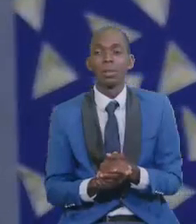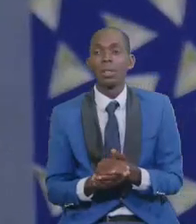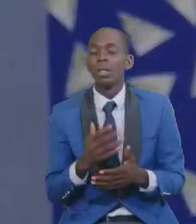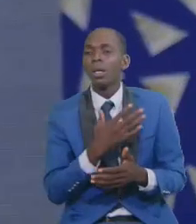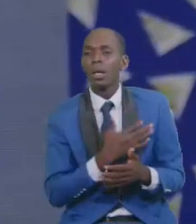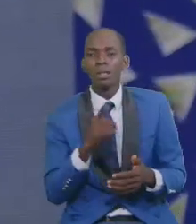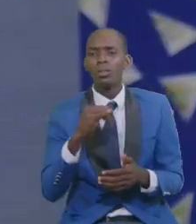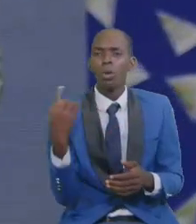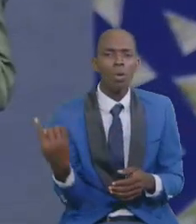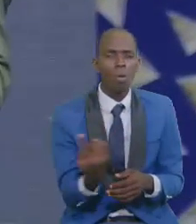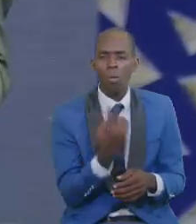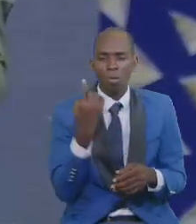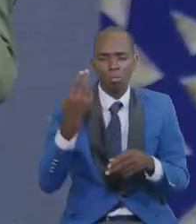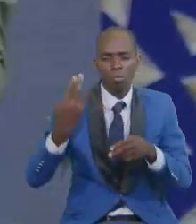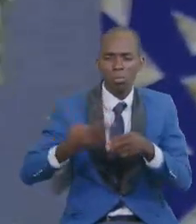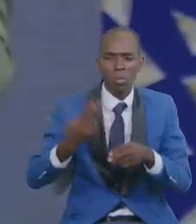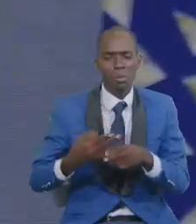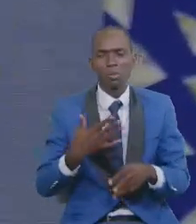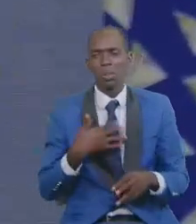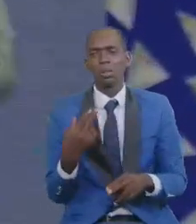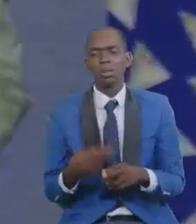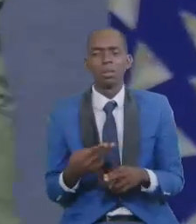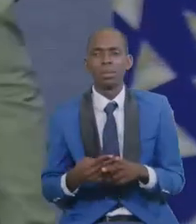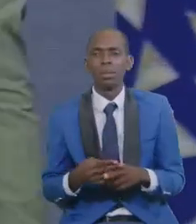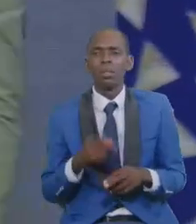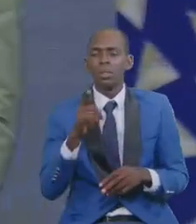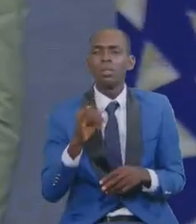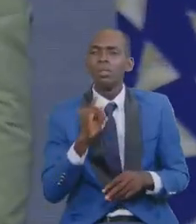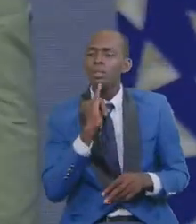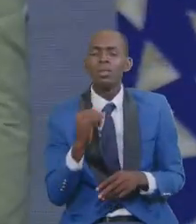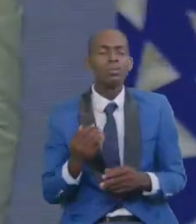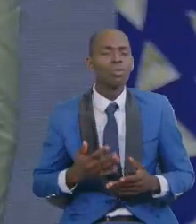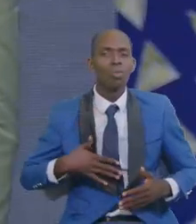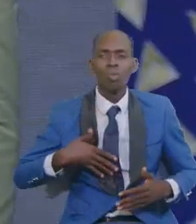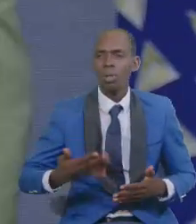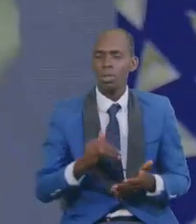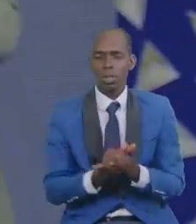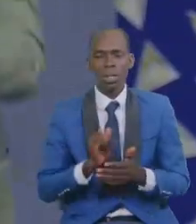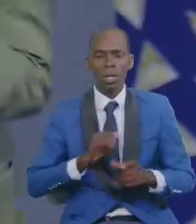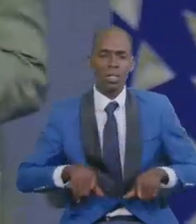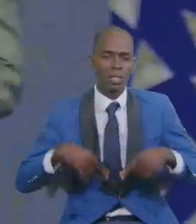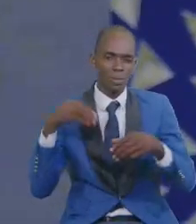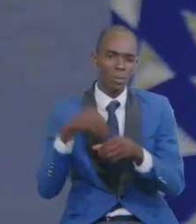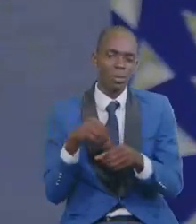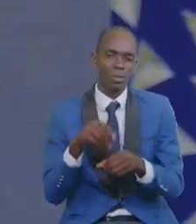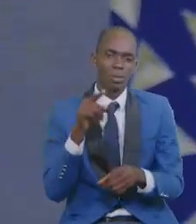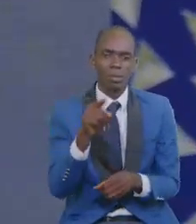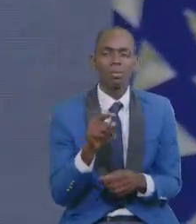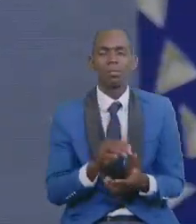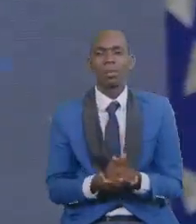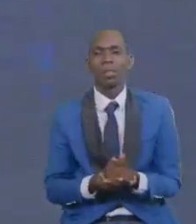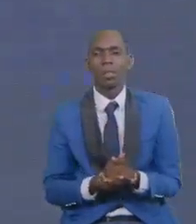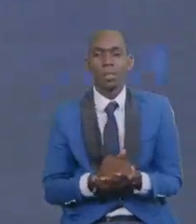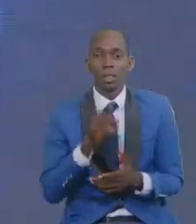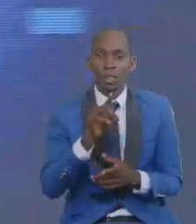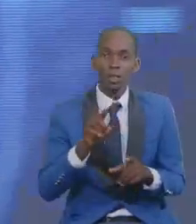my name. It's conscious that I live on the inside of him. He goes to the Father.